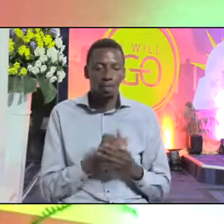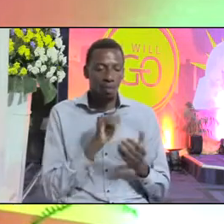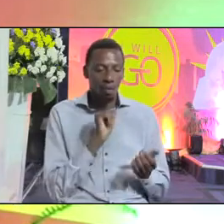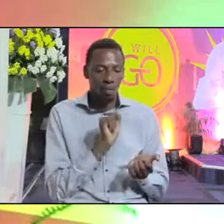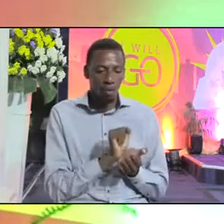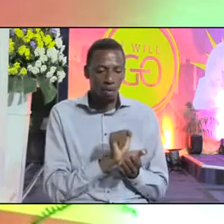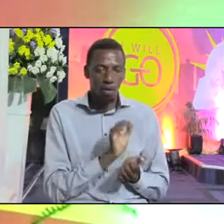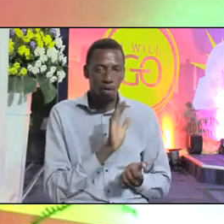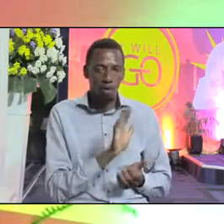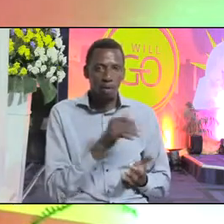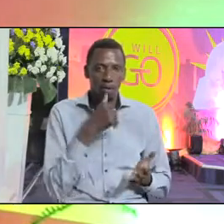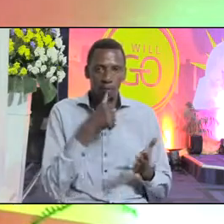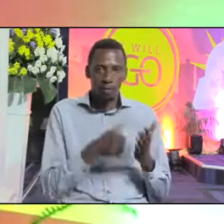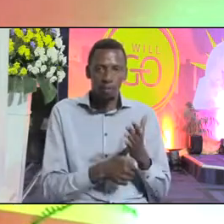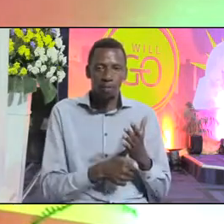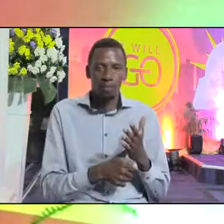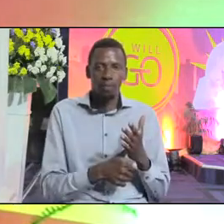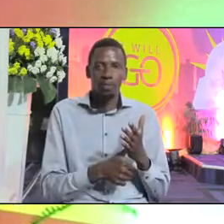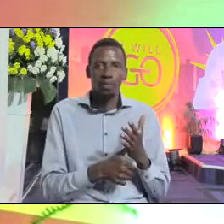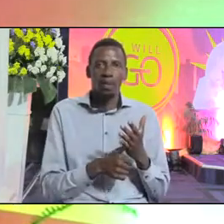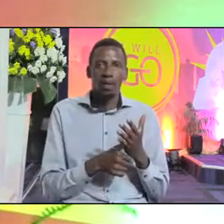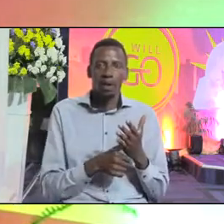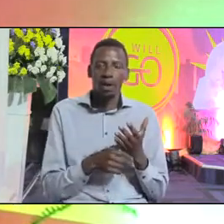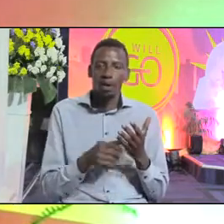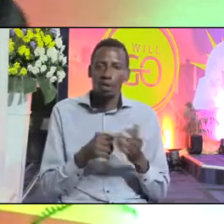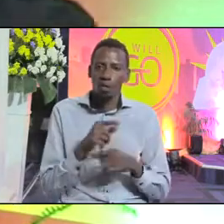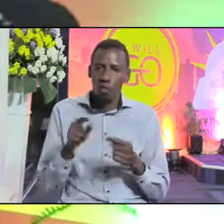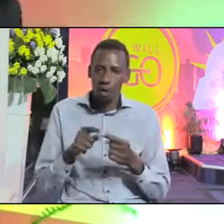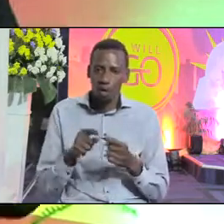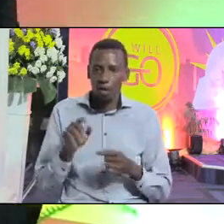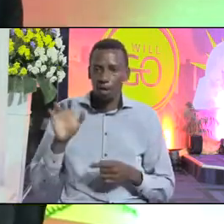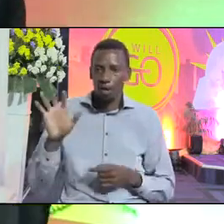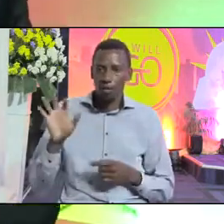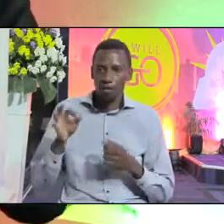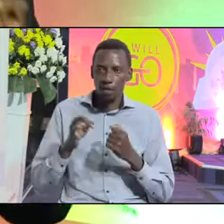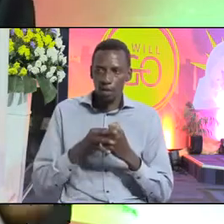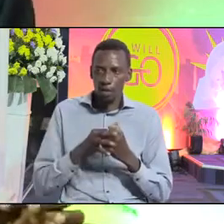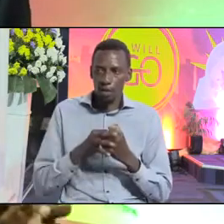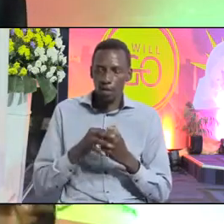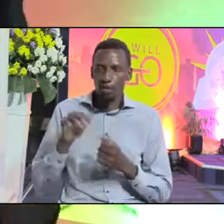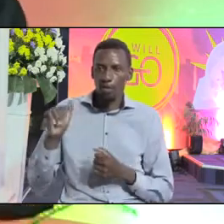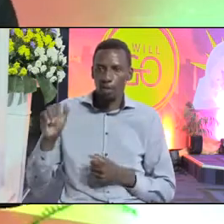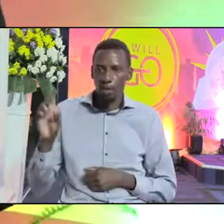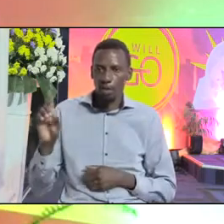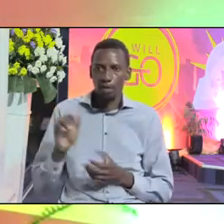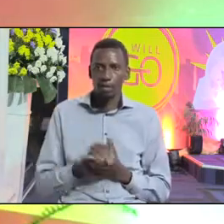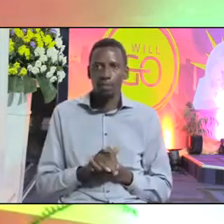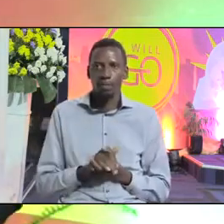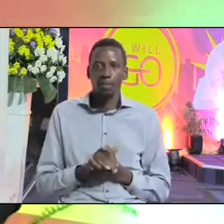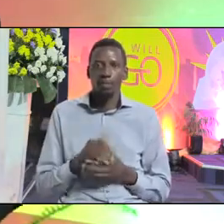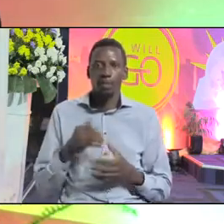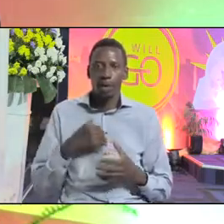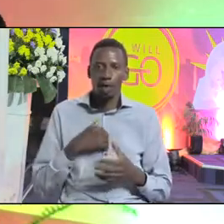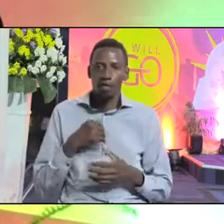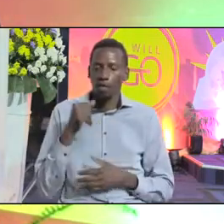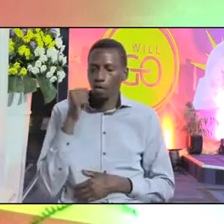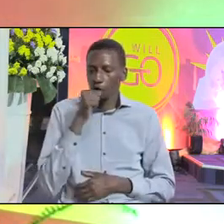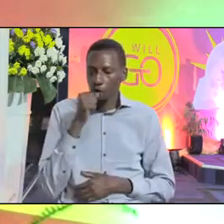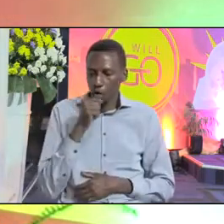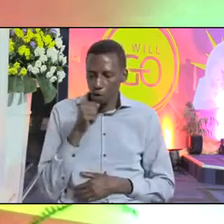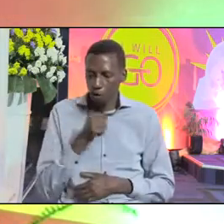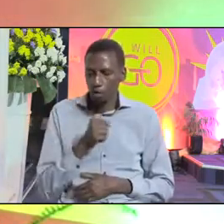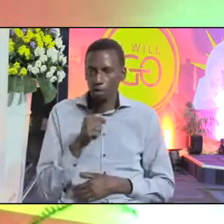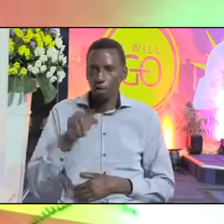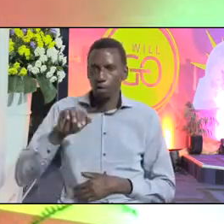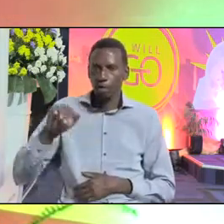bore the stamp of 58 AD and the return address of the ancient city of